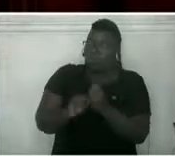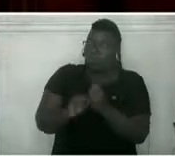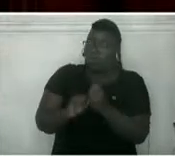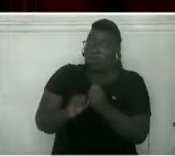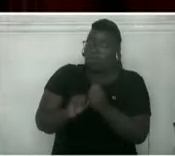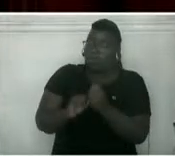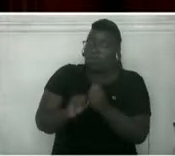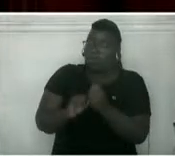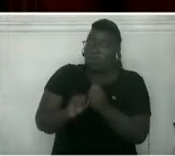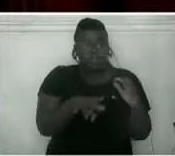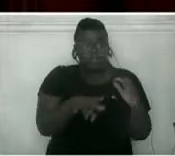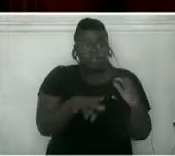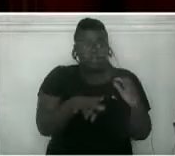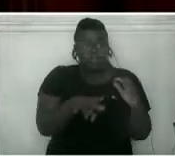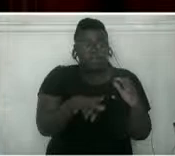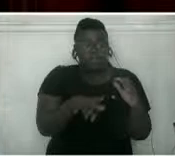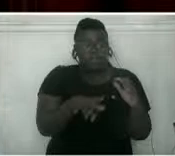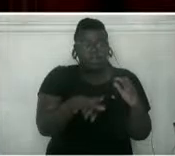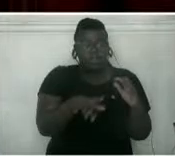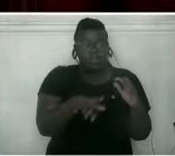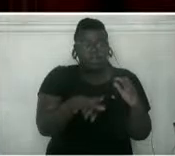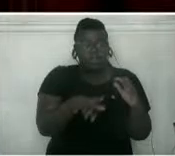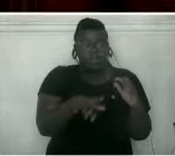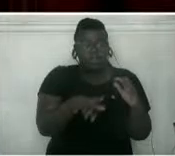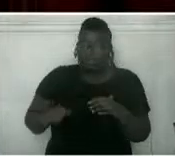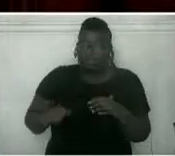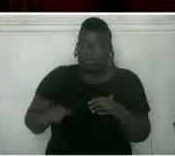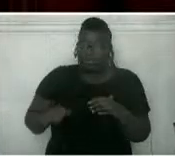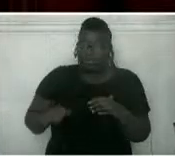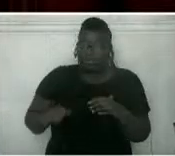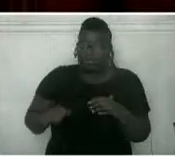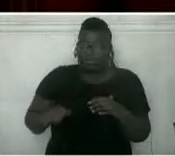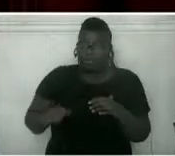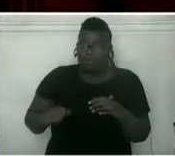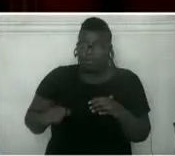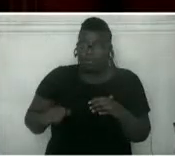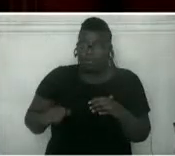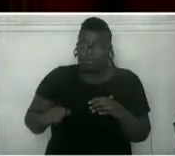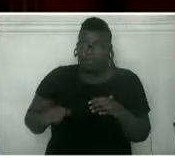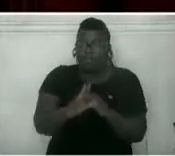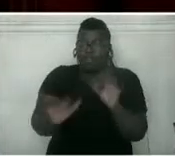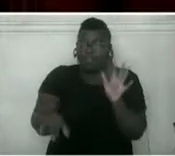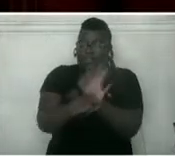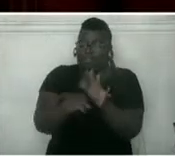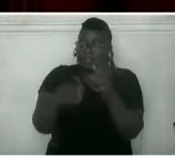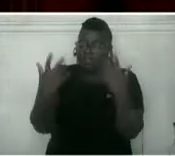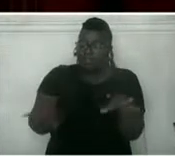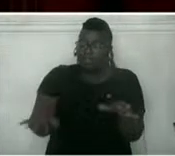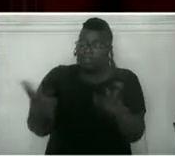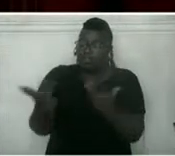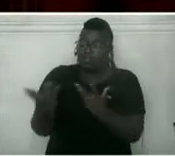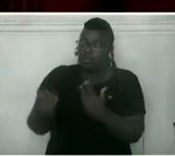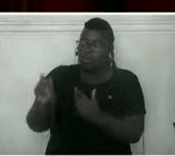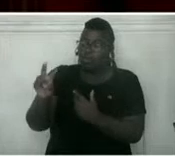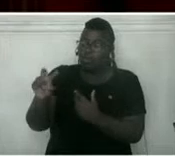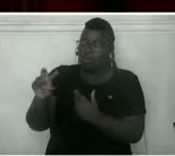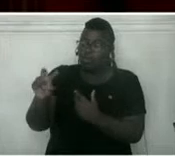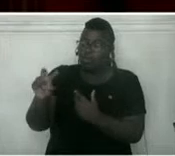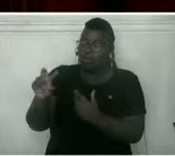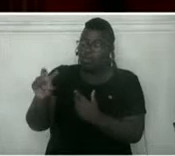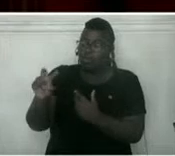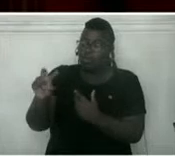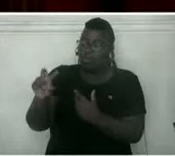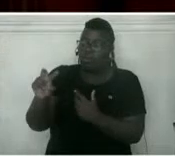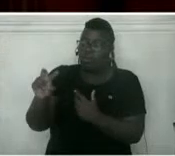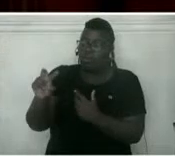municipality, with 2 new sites having been identified in Ugu and Richards Bay as